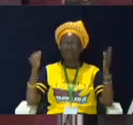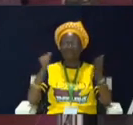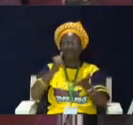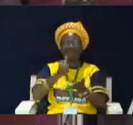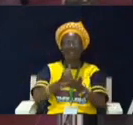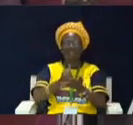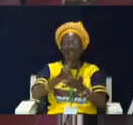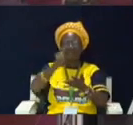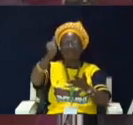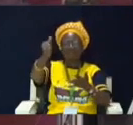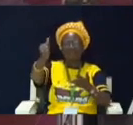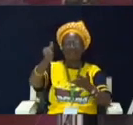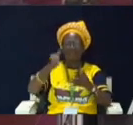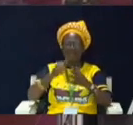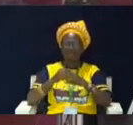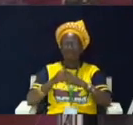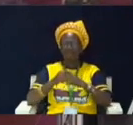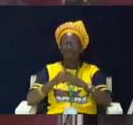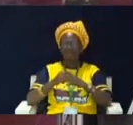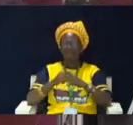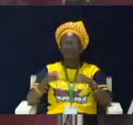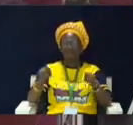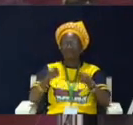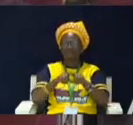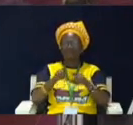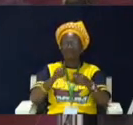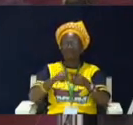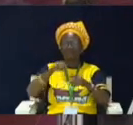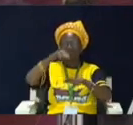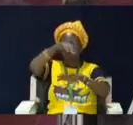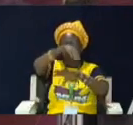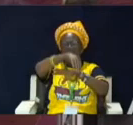Amen. So tonight,